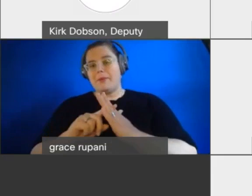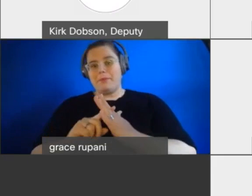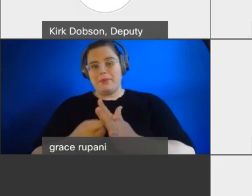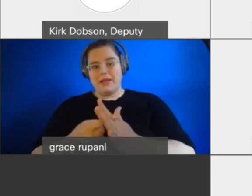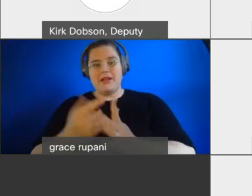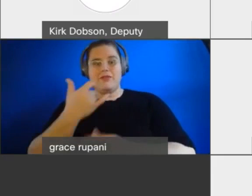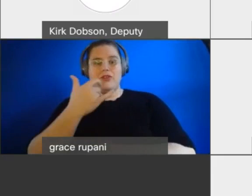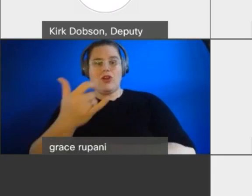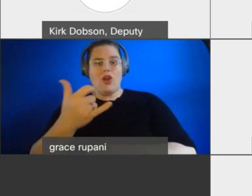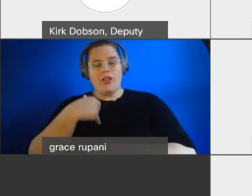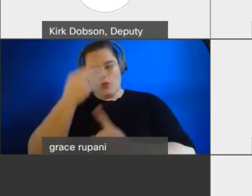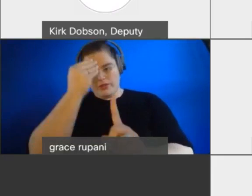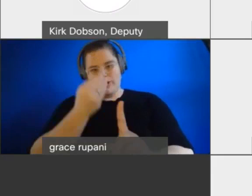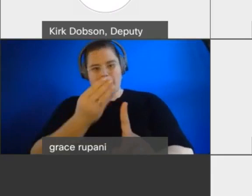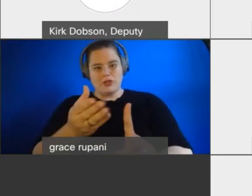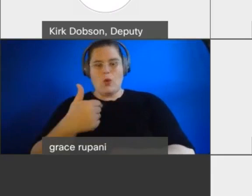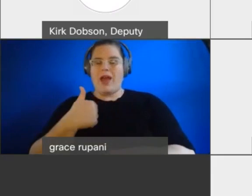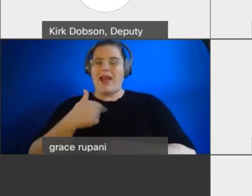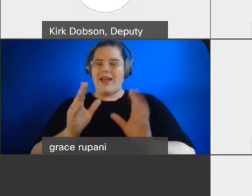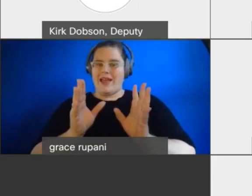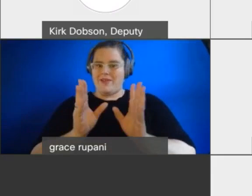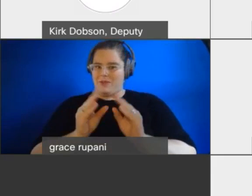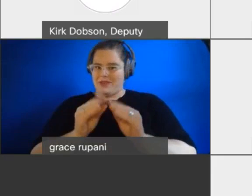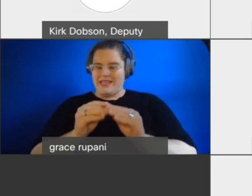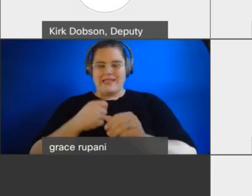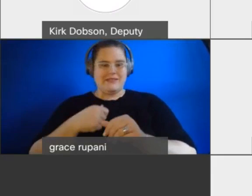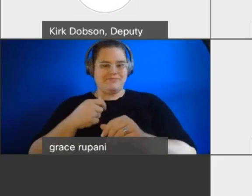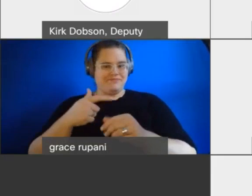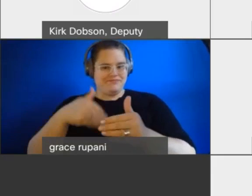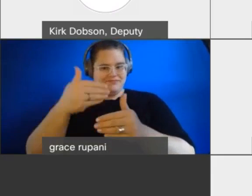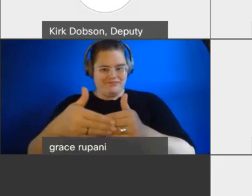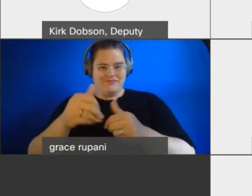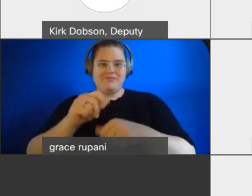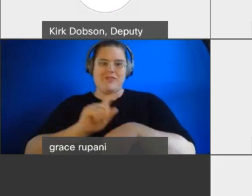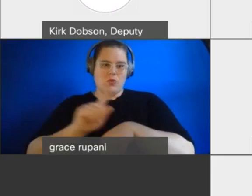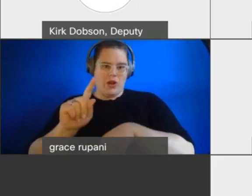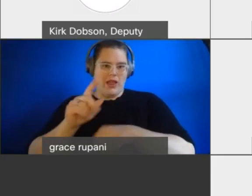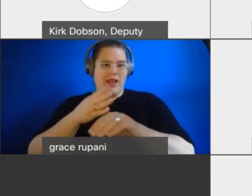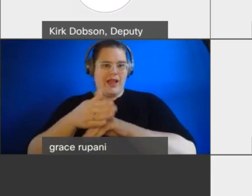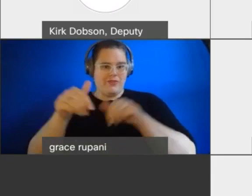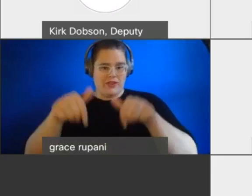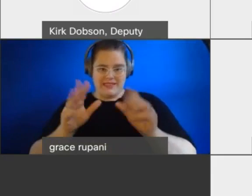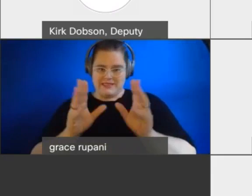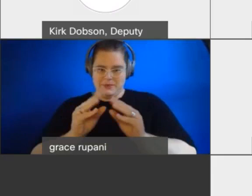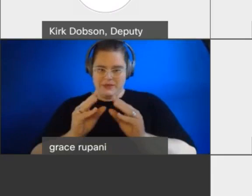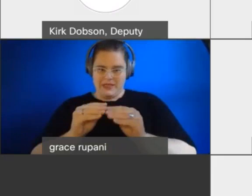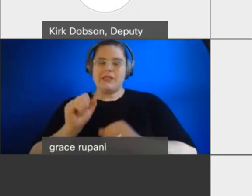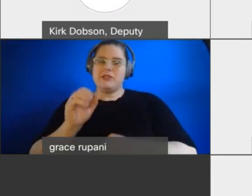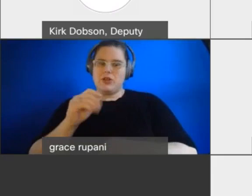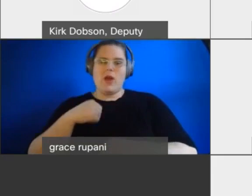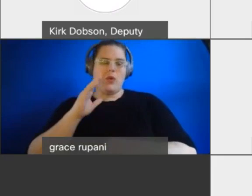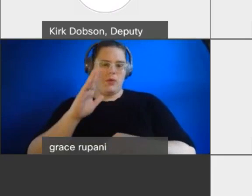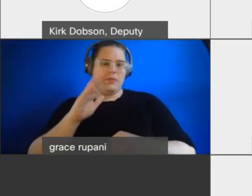I have a meeting immediately following this one, and so I am going to be jumping off at